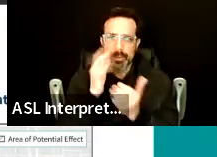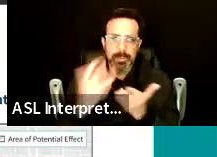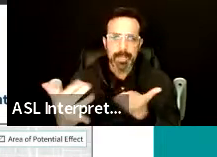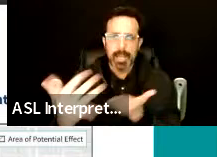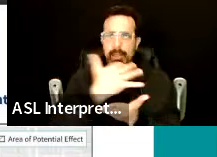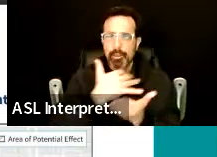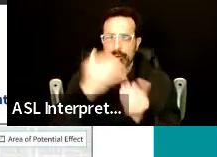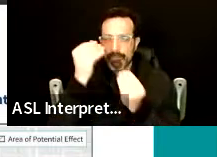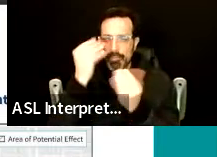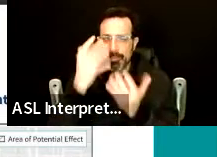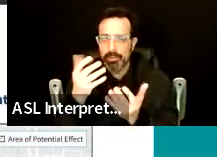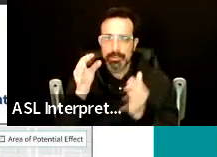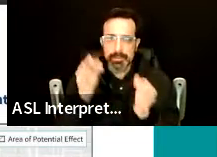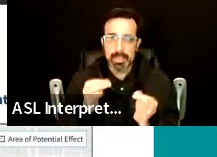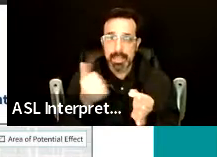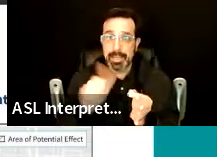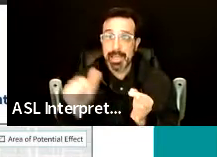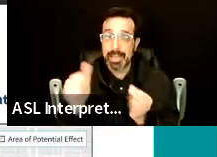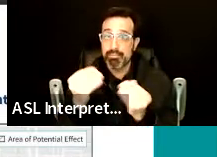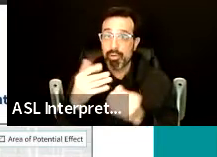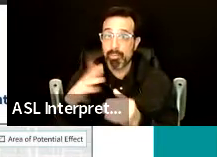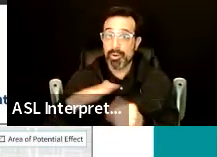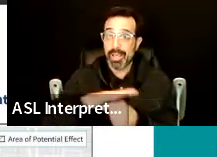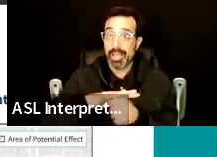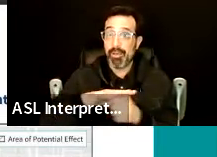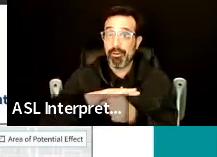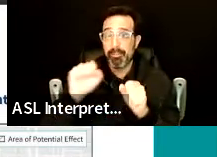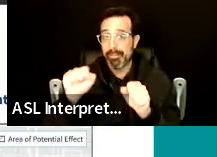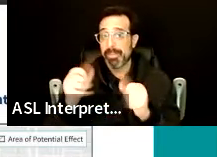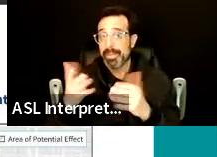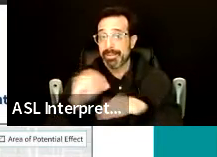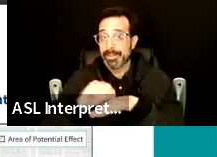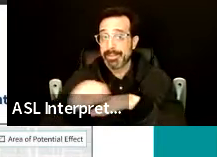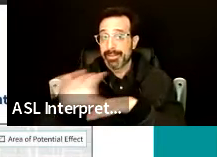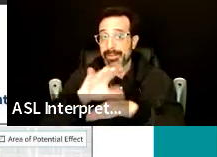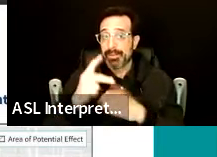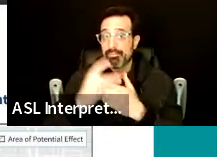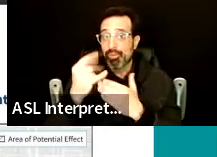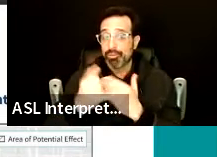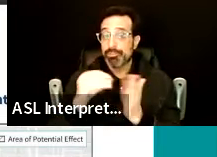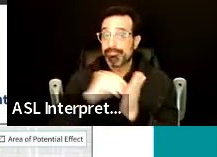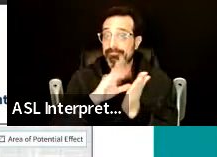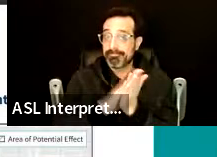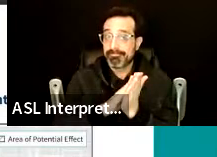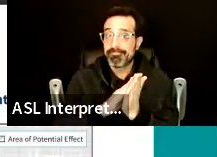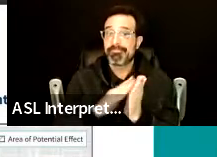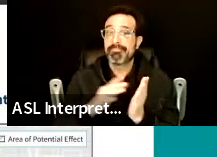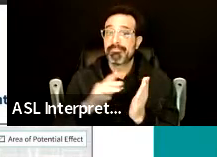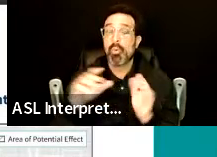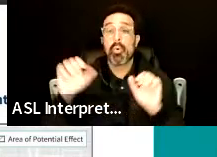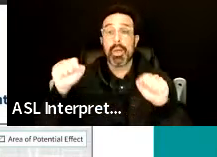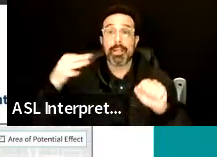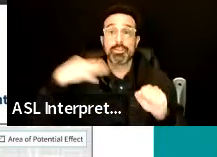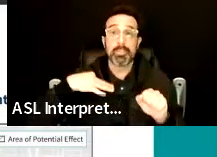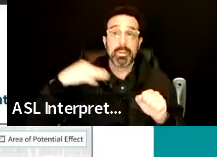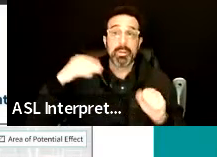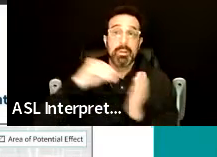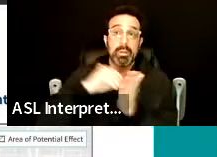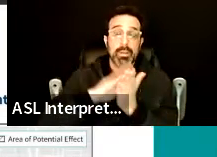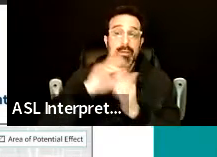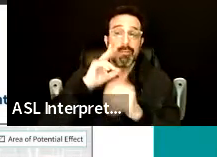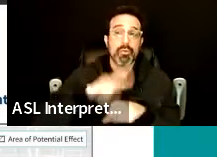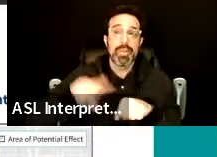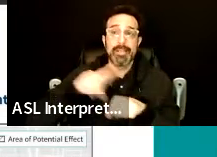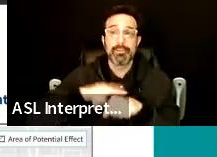to decide if any properties in the area that may be affected by the project are listed or eligible for listing in the National Register of